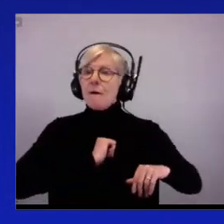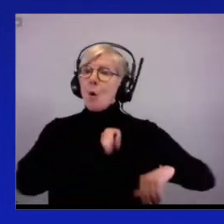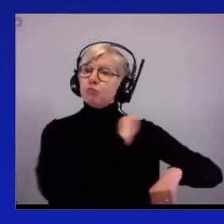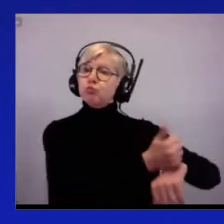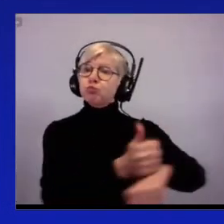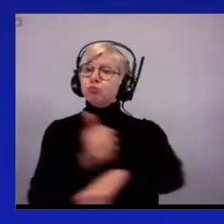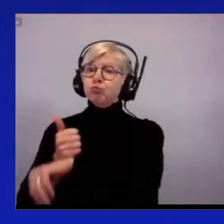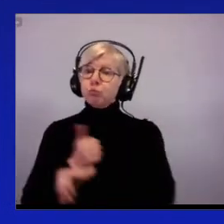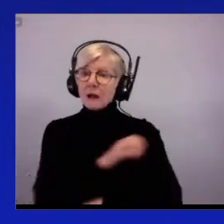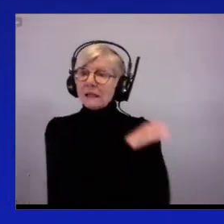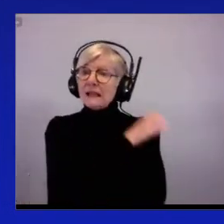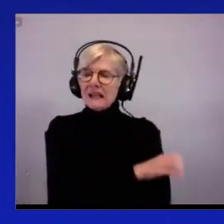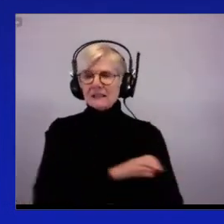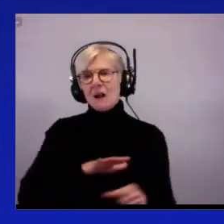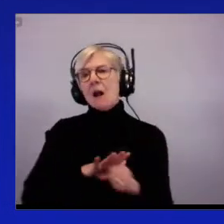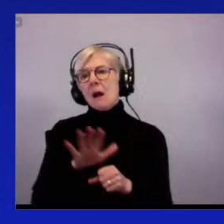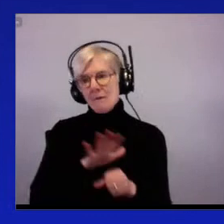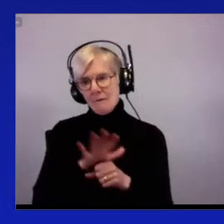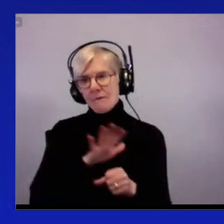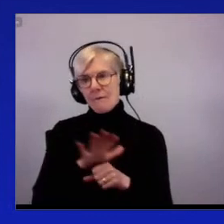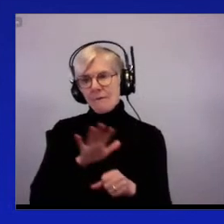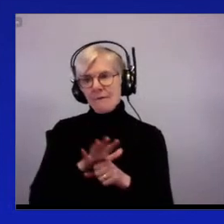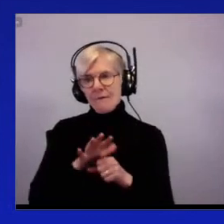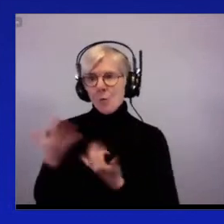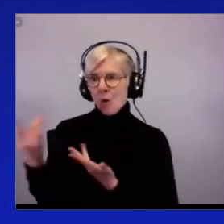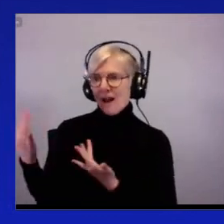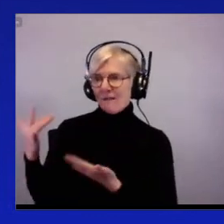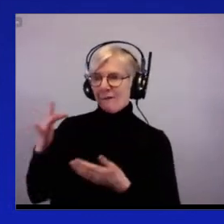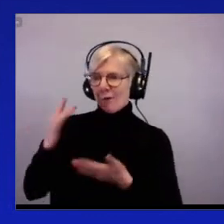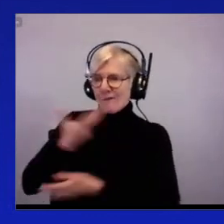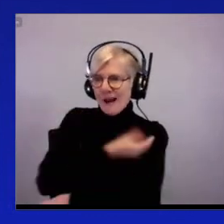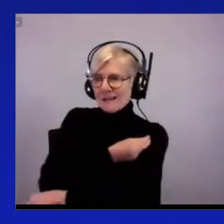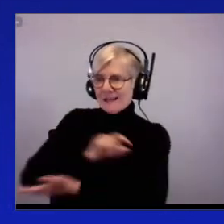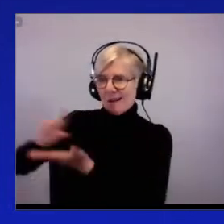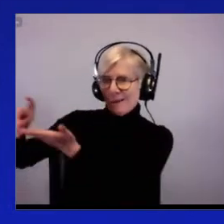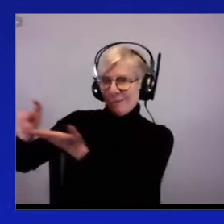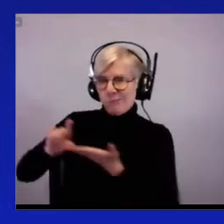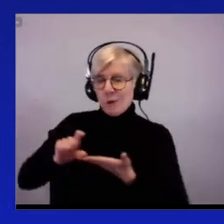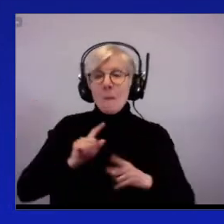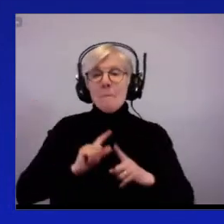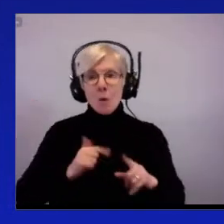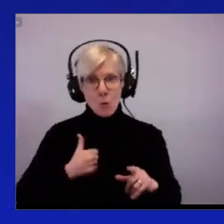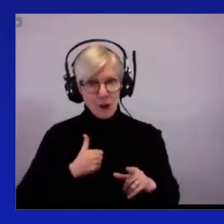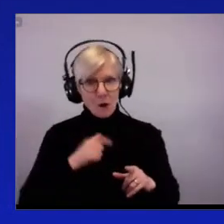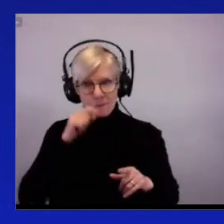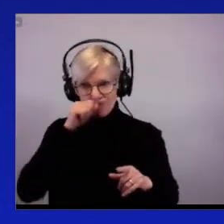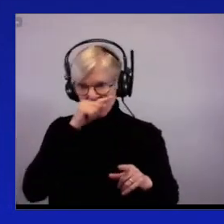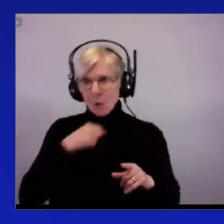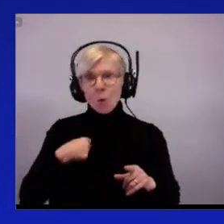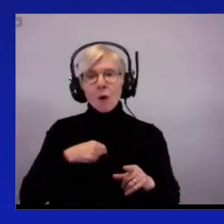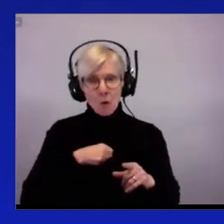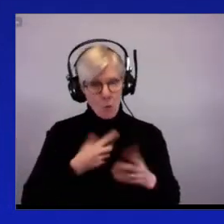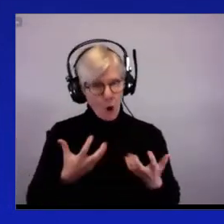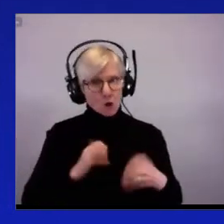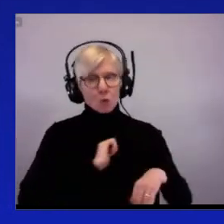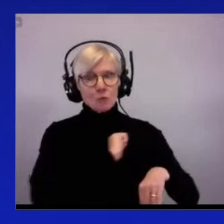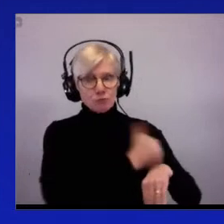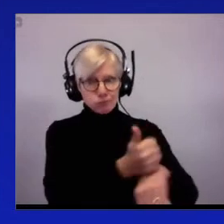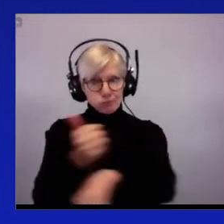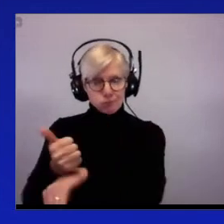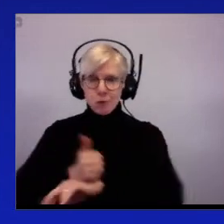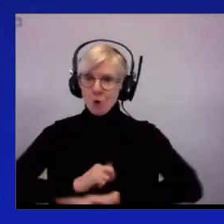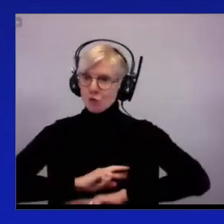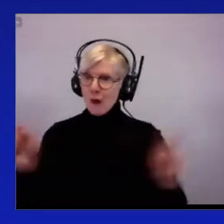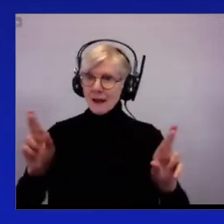concerned. But that said, we are building those reserve options for us. So I'd rather be in a position where we have a lot